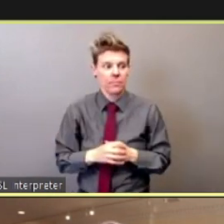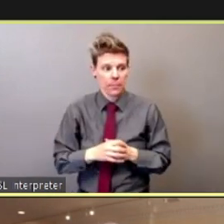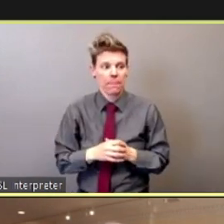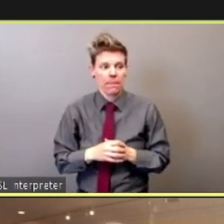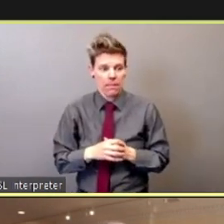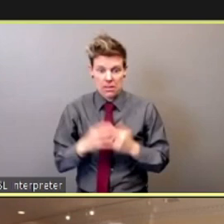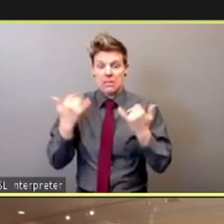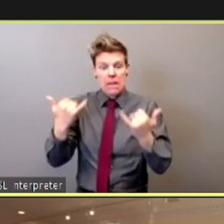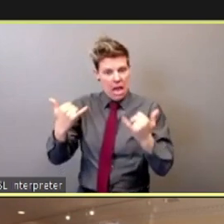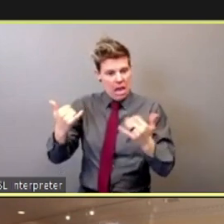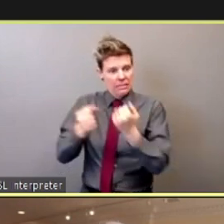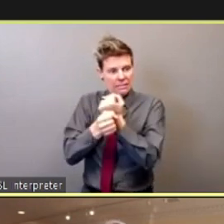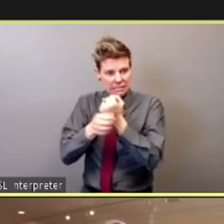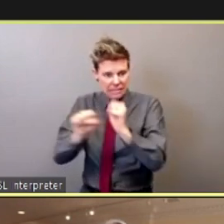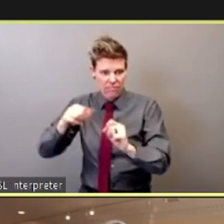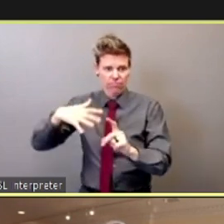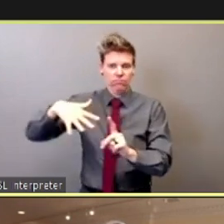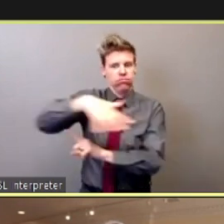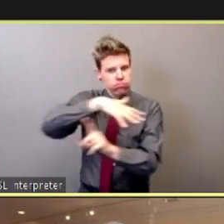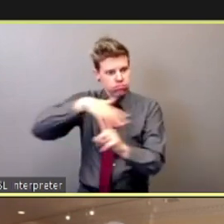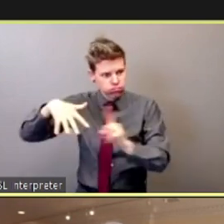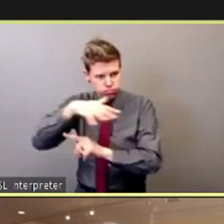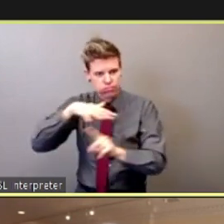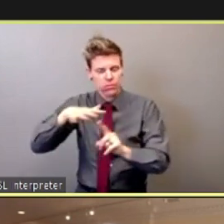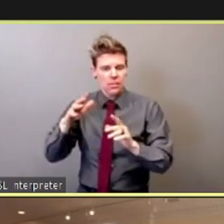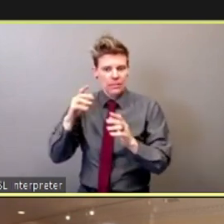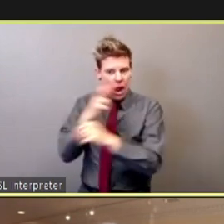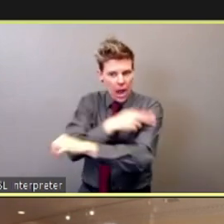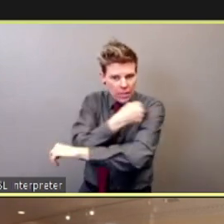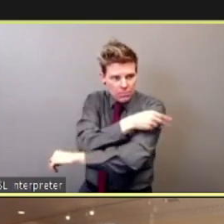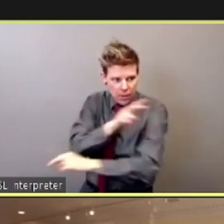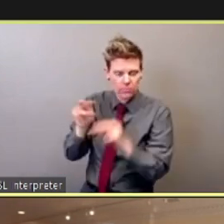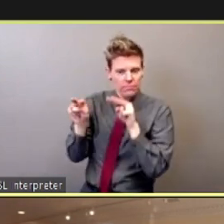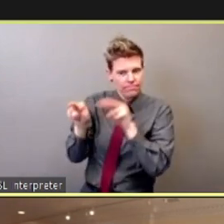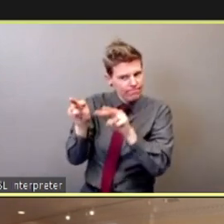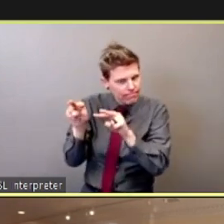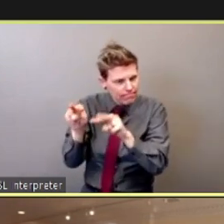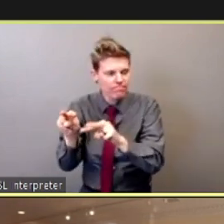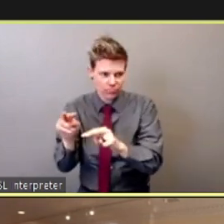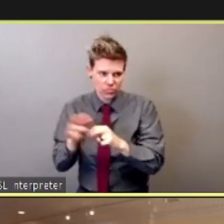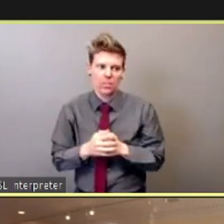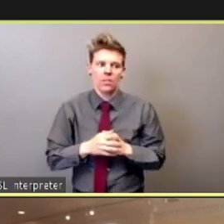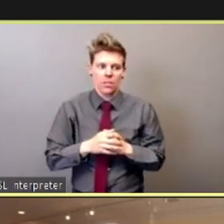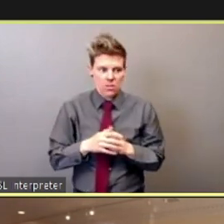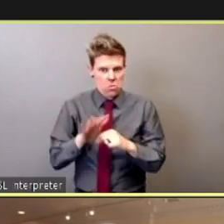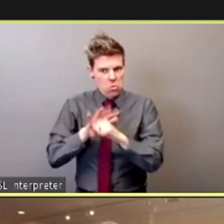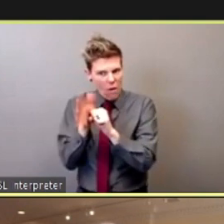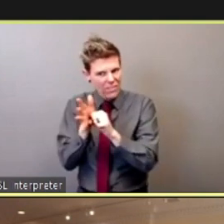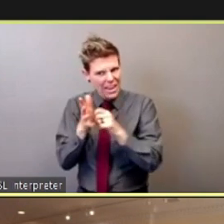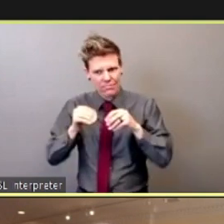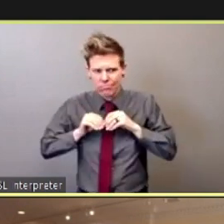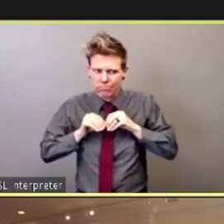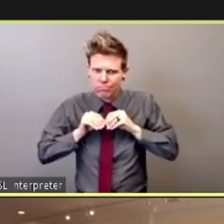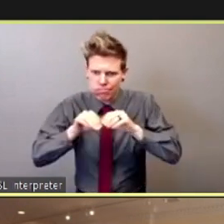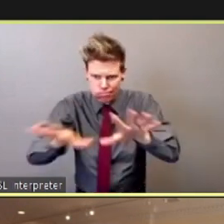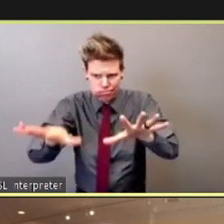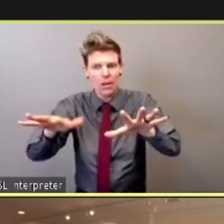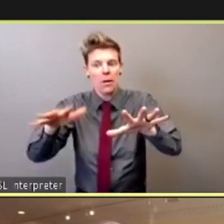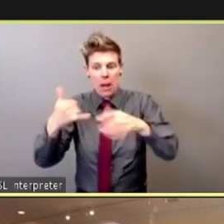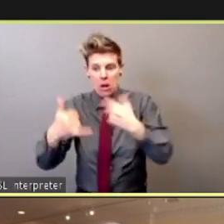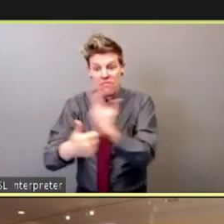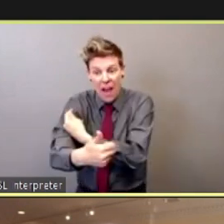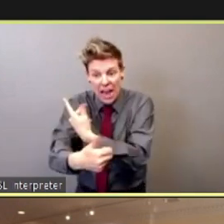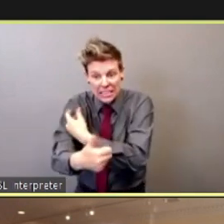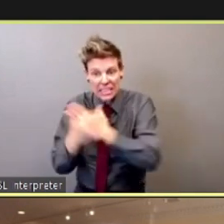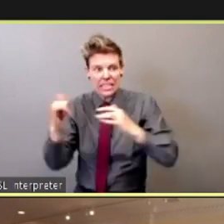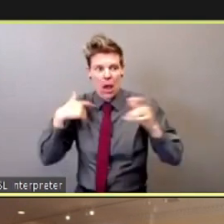We've protected our healthcare system. We're minimizing transmission. These two areas give us unequivocal